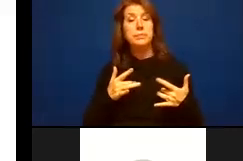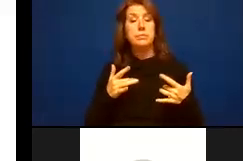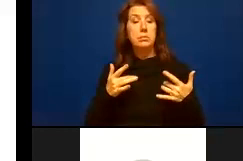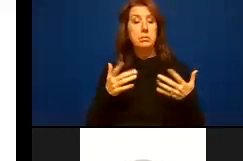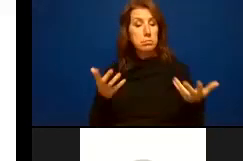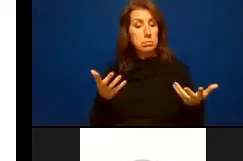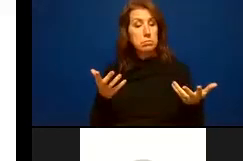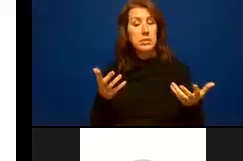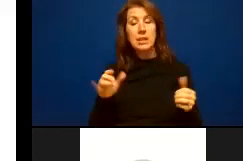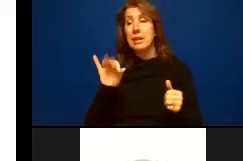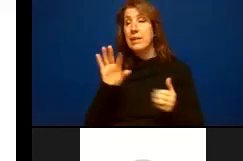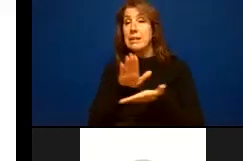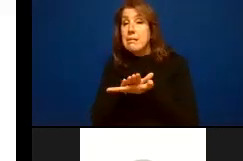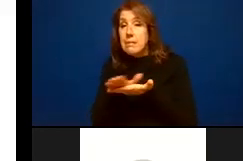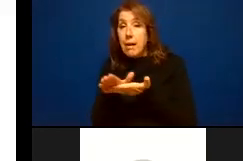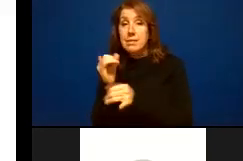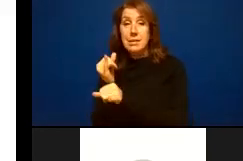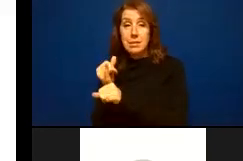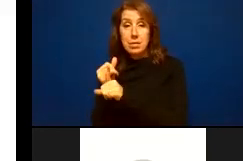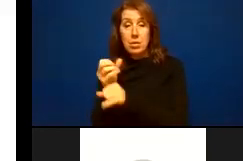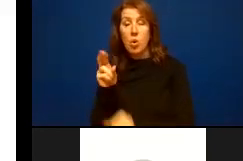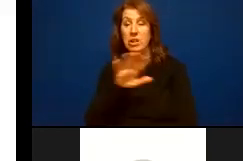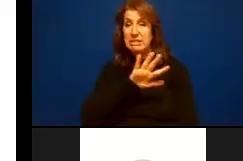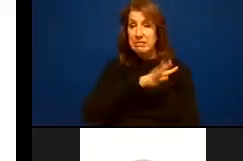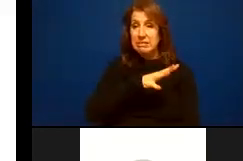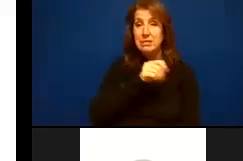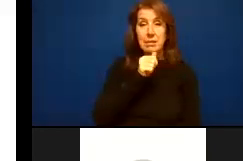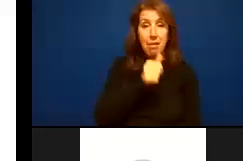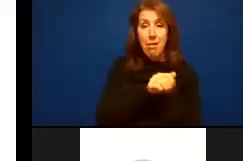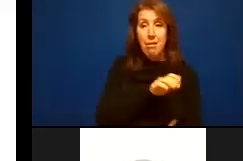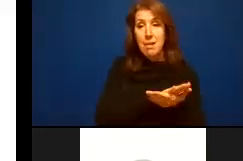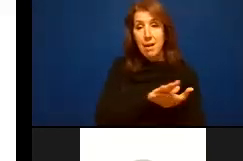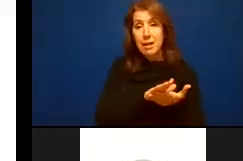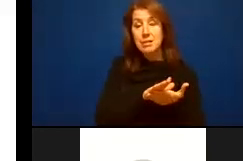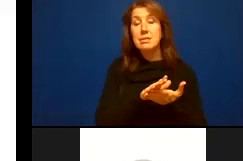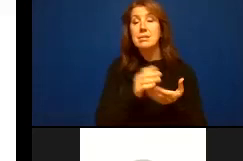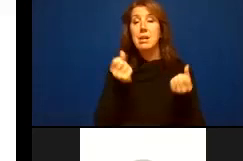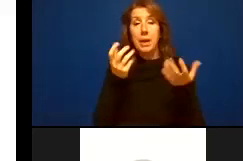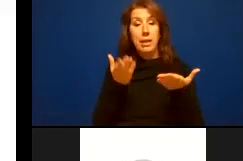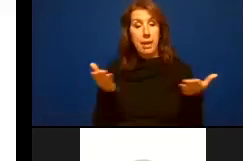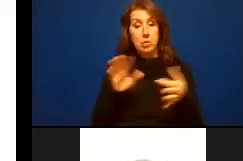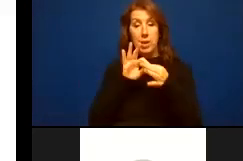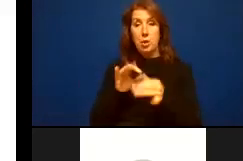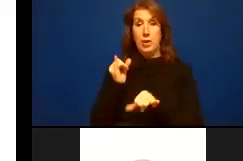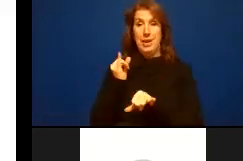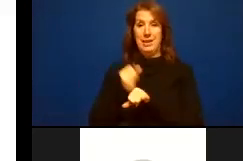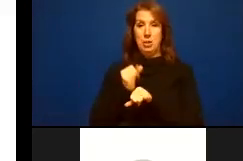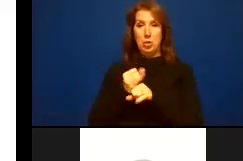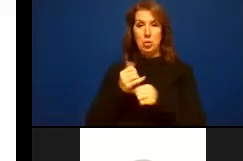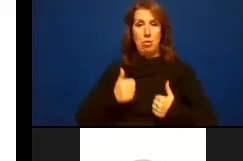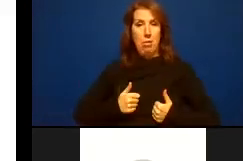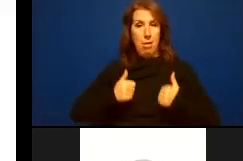whether it's a nice institution or not a nice institution. There are a lot of things about institutional living that